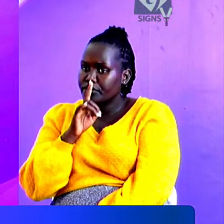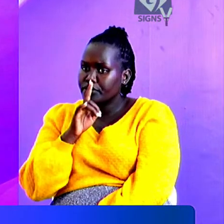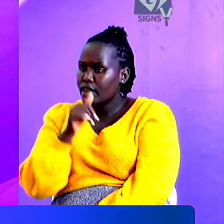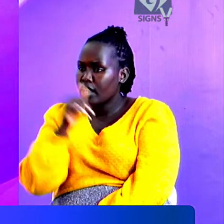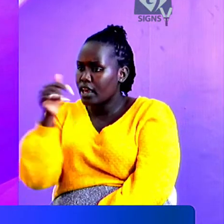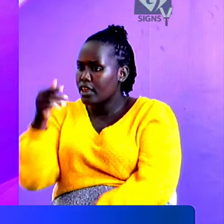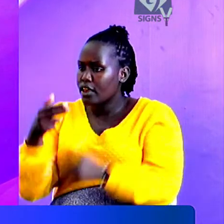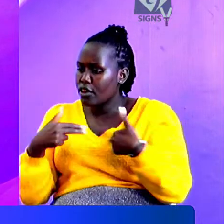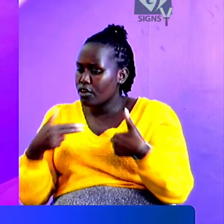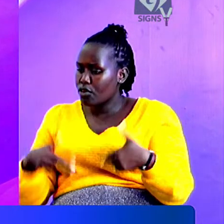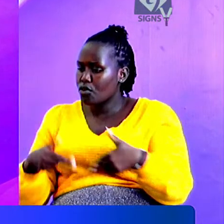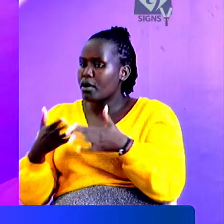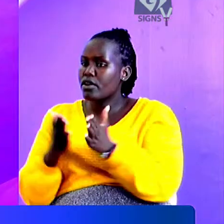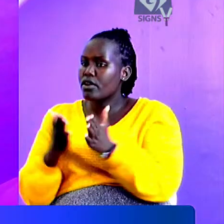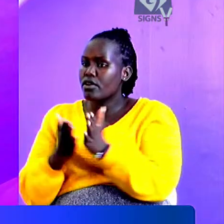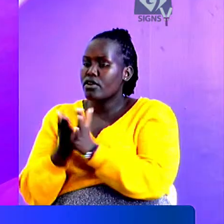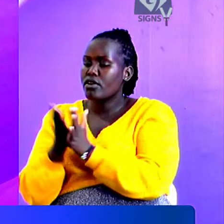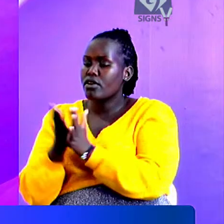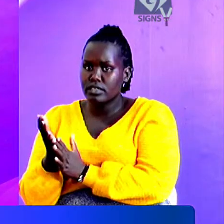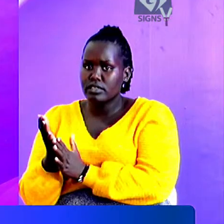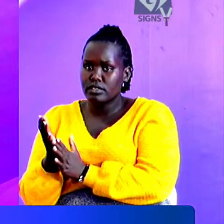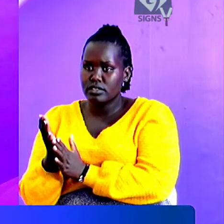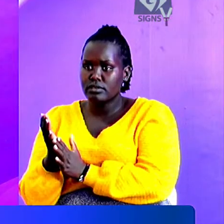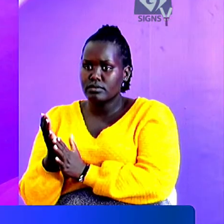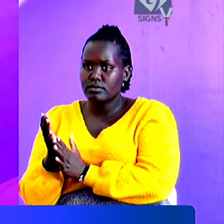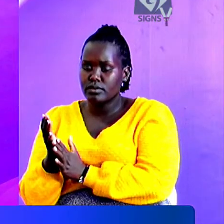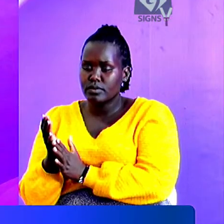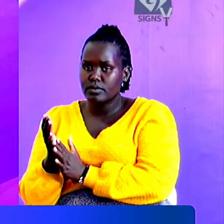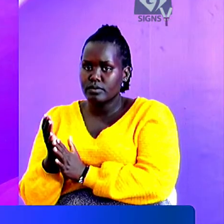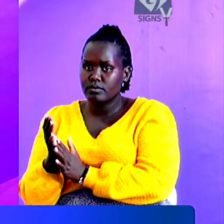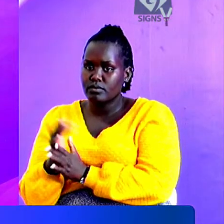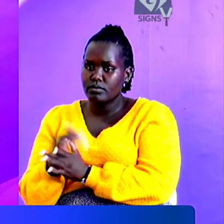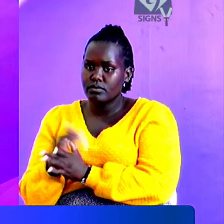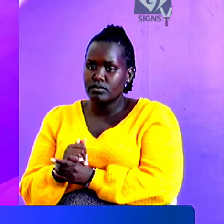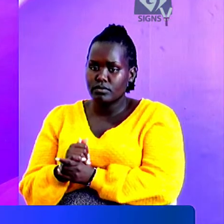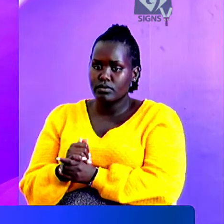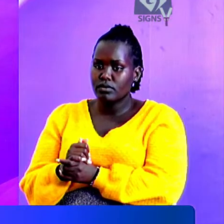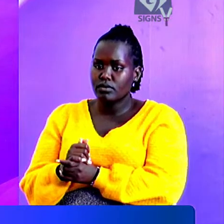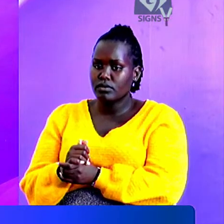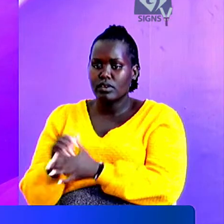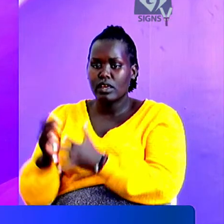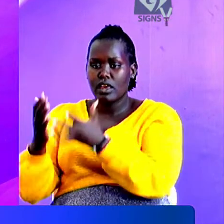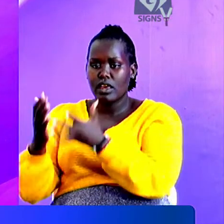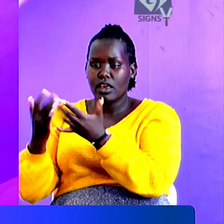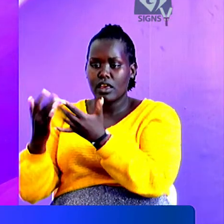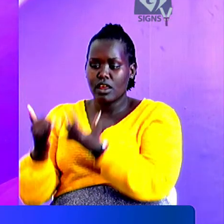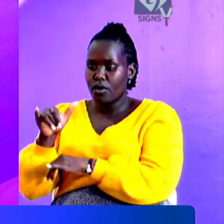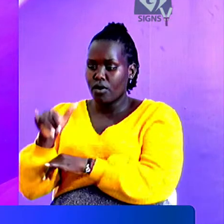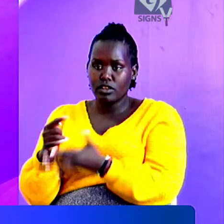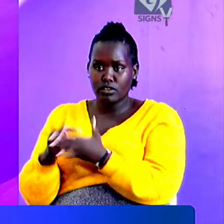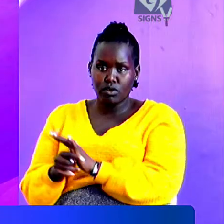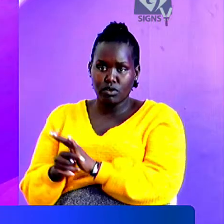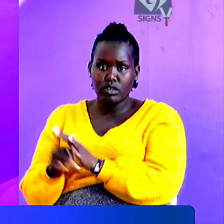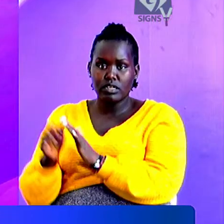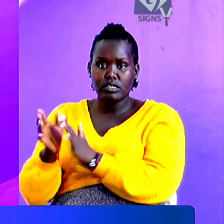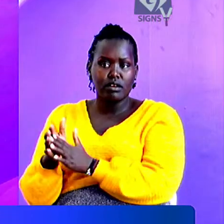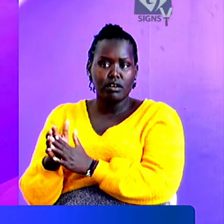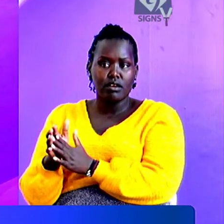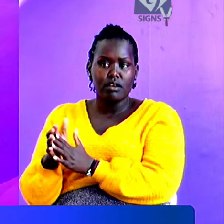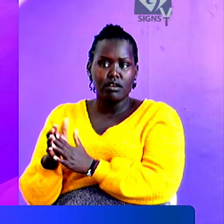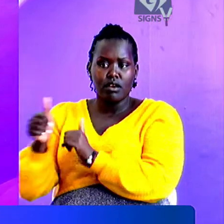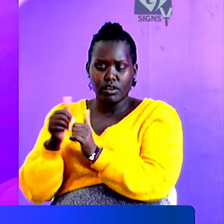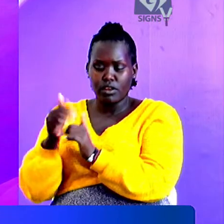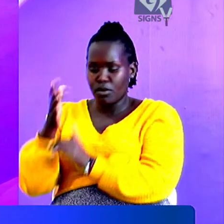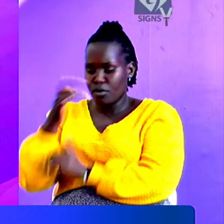rights violations, are none of his business. All right? Now, that's betrayal at its best, because they're no